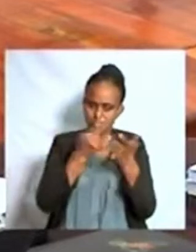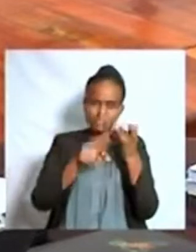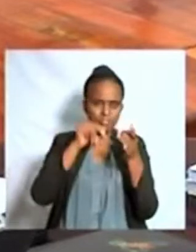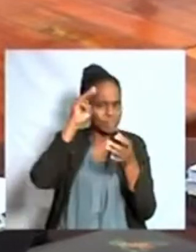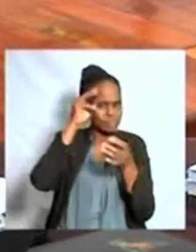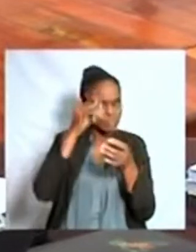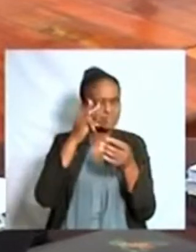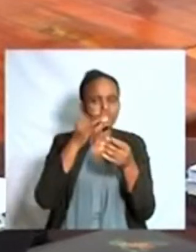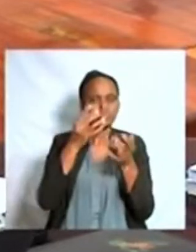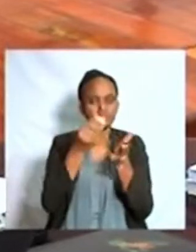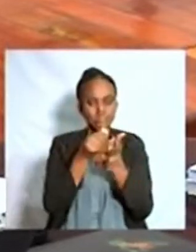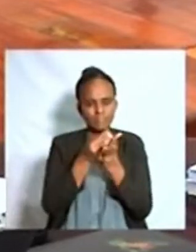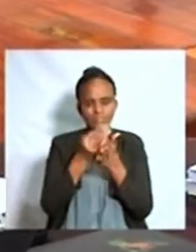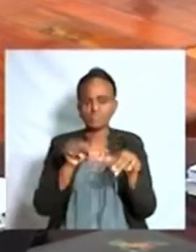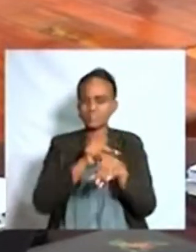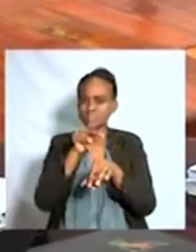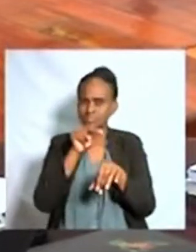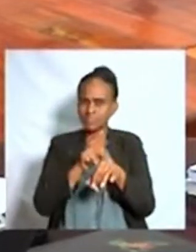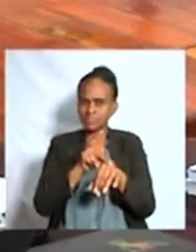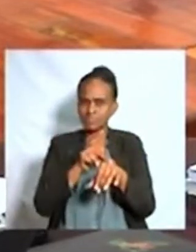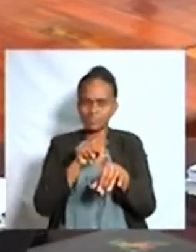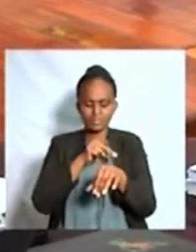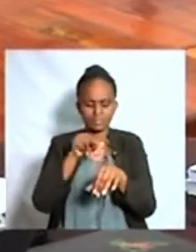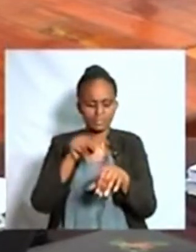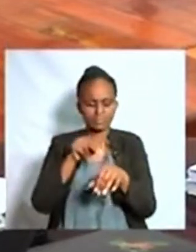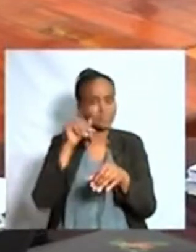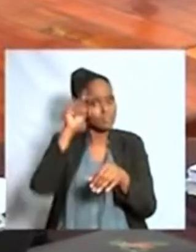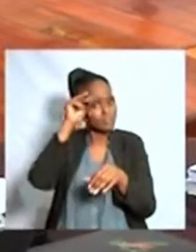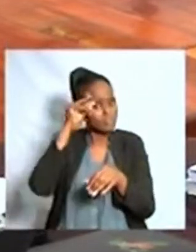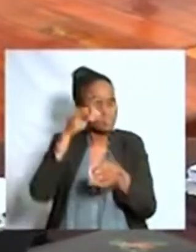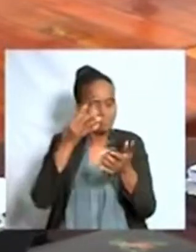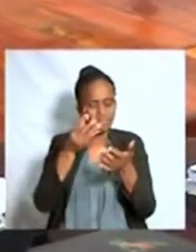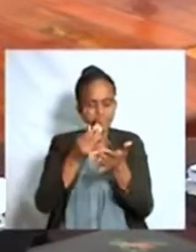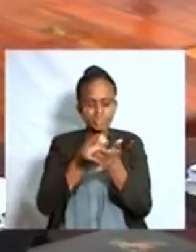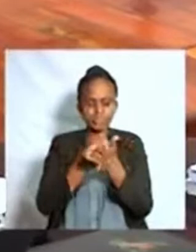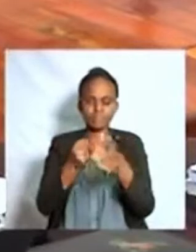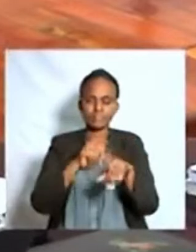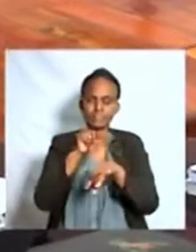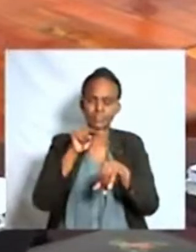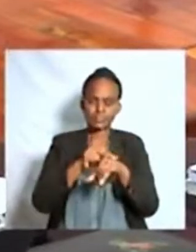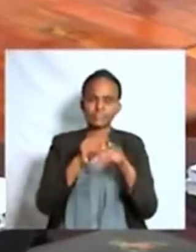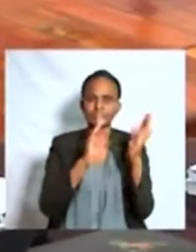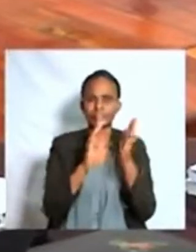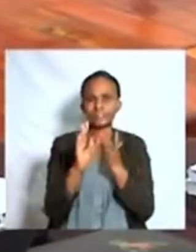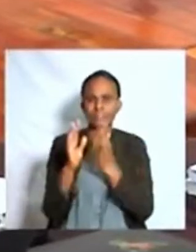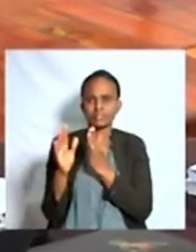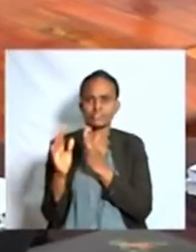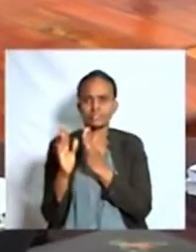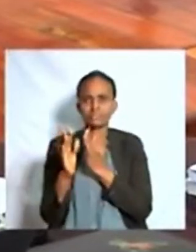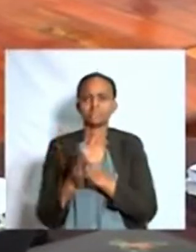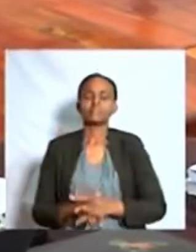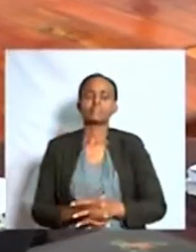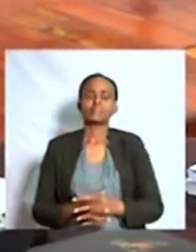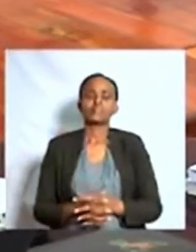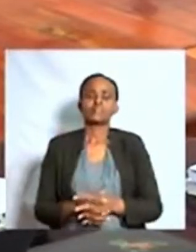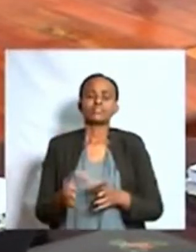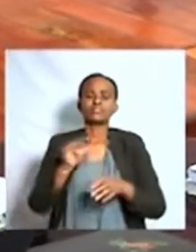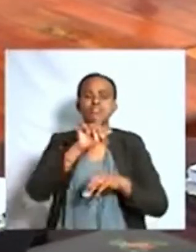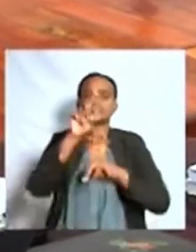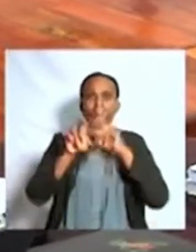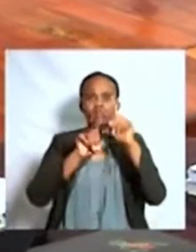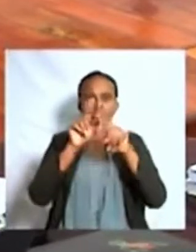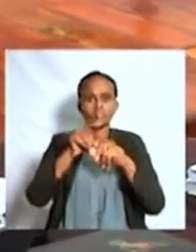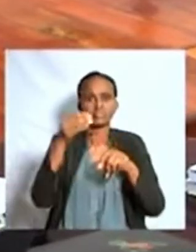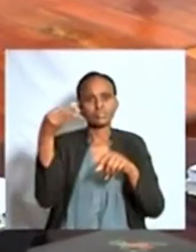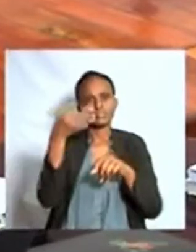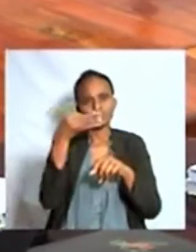Finance's the Ministry of Finance and National Planning's strong room. Query F, management